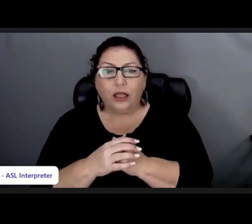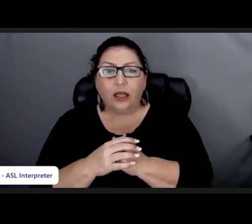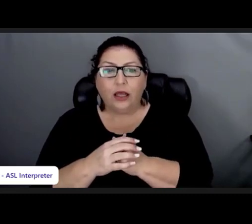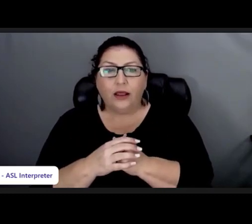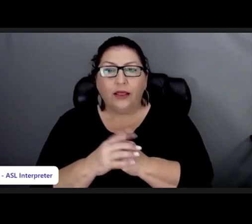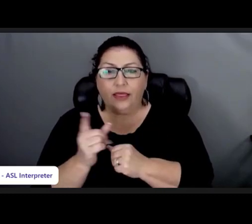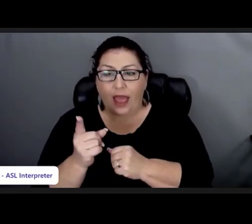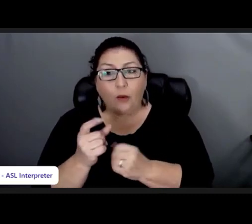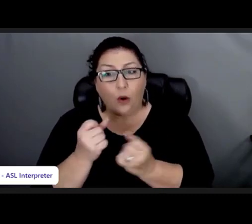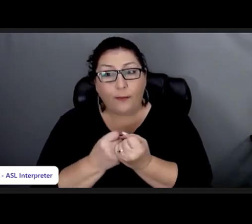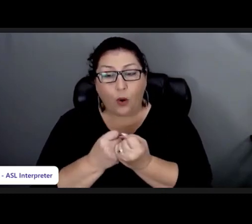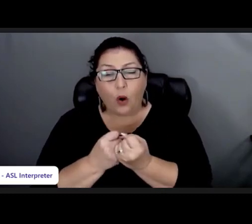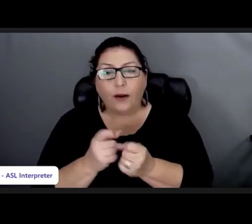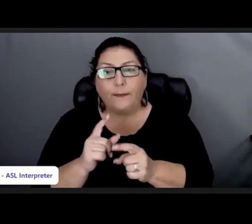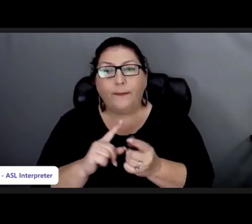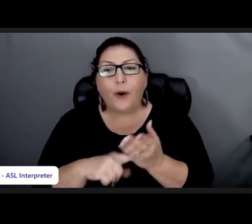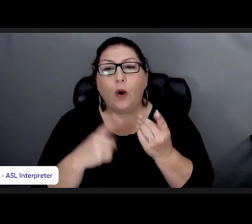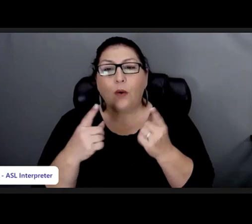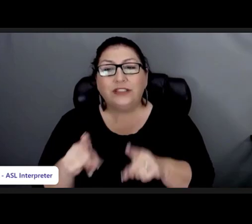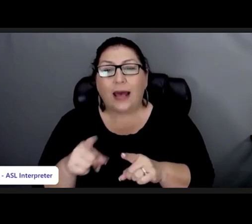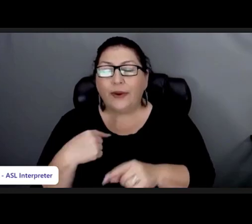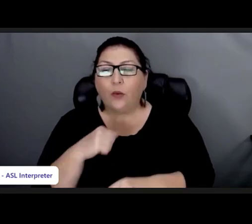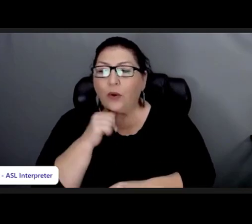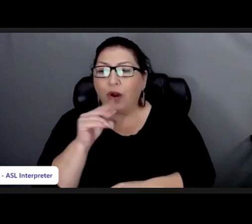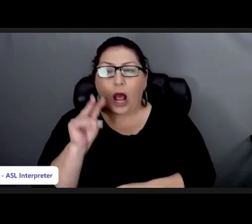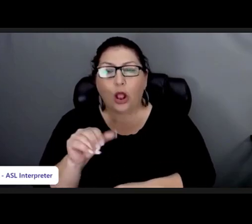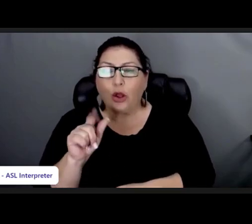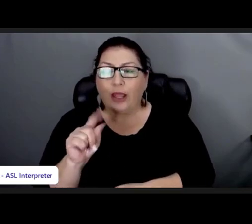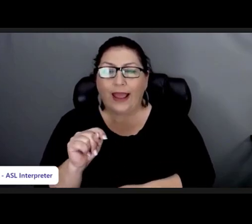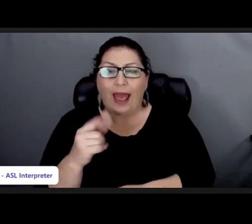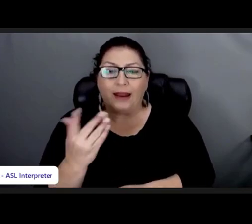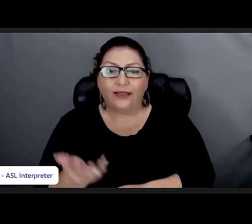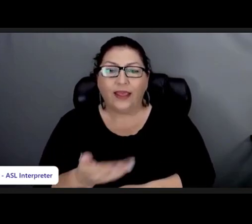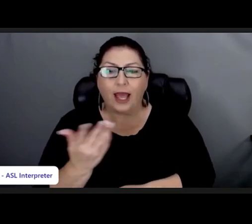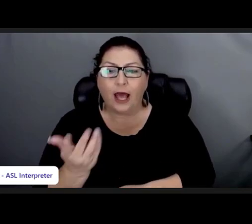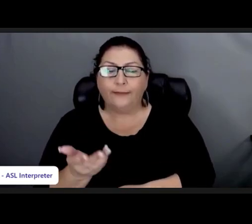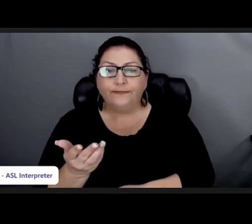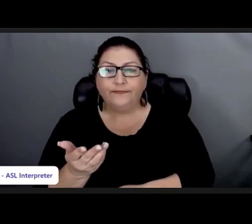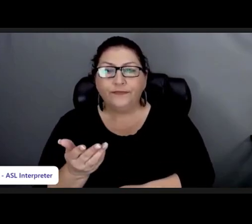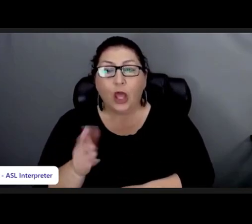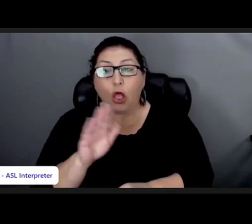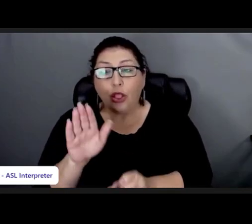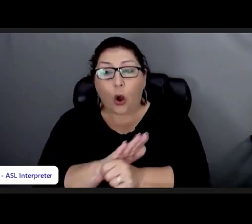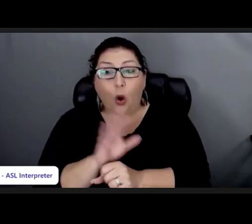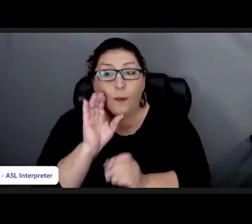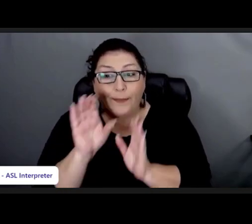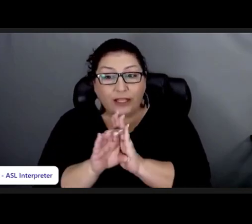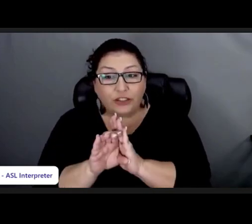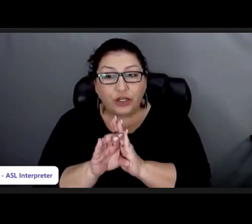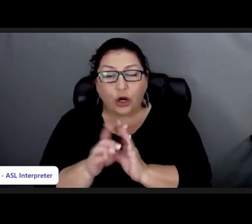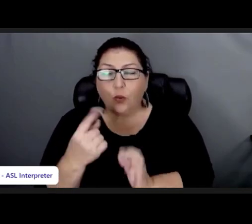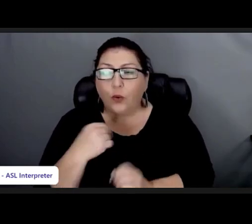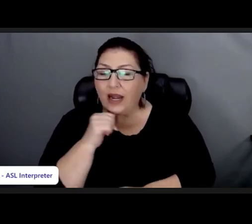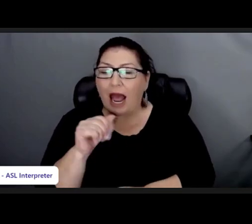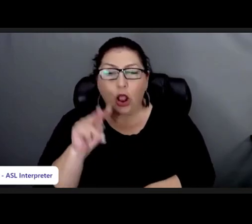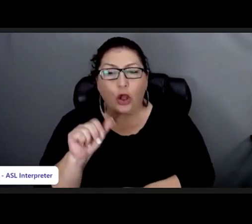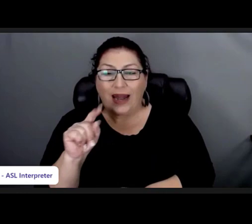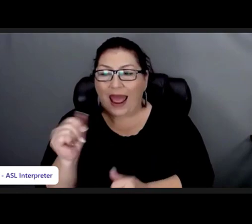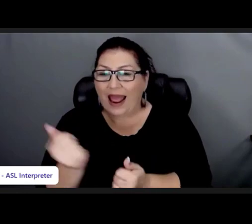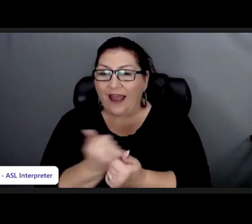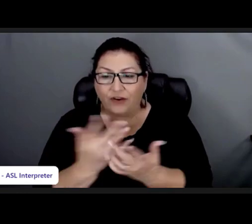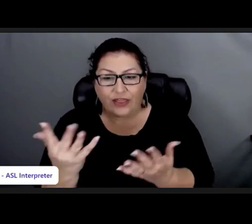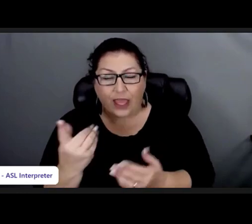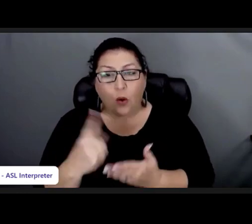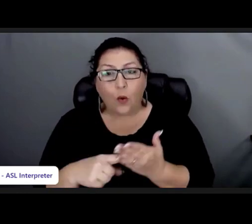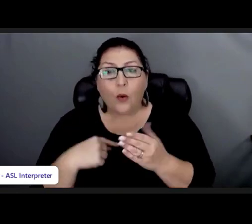on board, but what's happening is we weren't looking at the whole picture. We weren't looking at everything, and what we were doing is we were